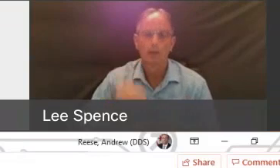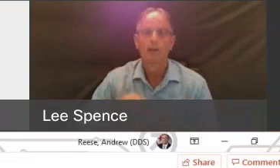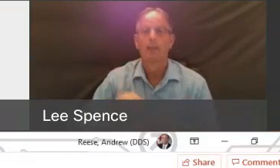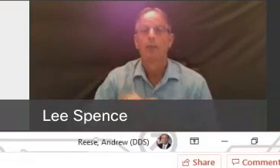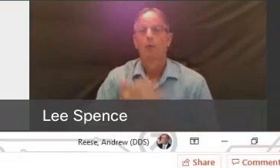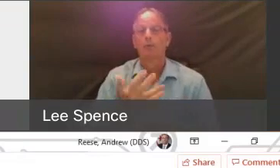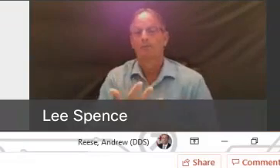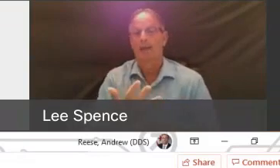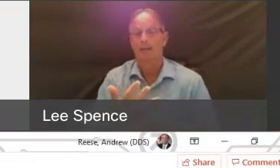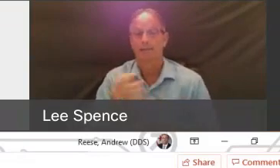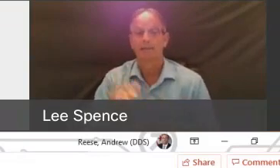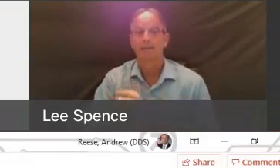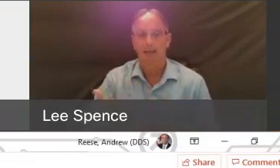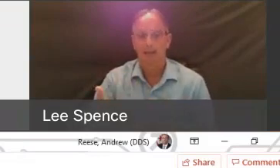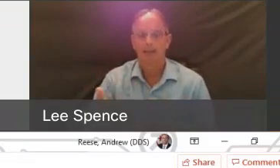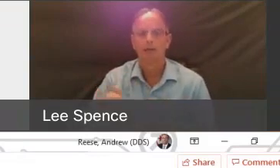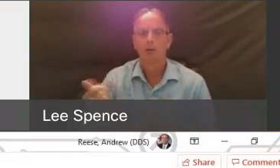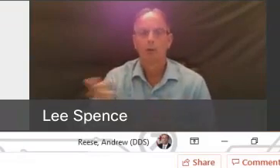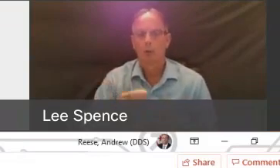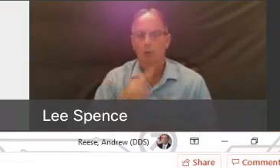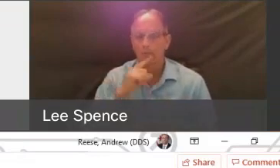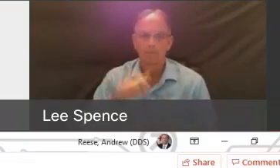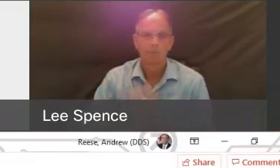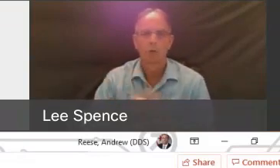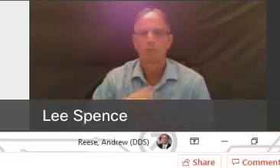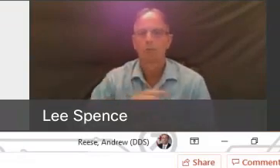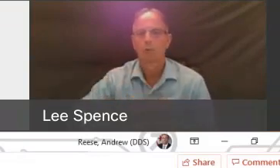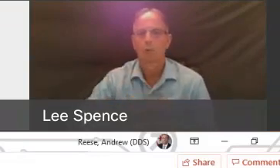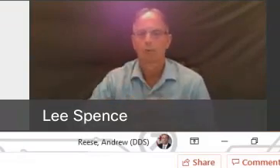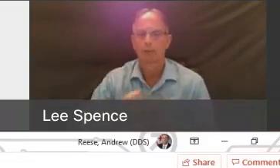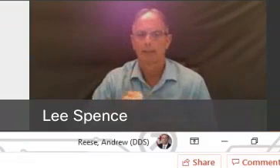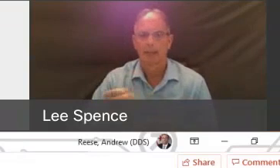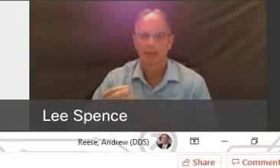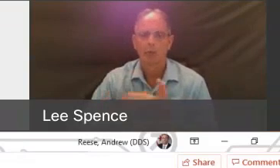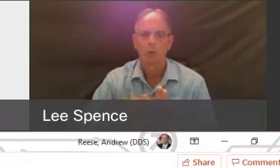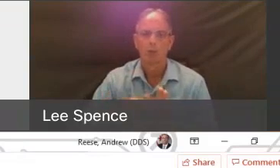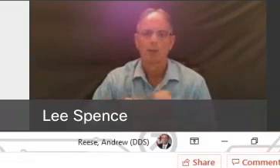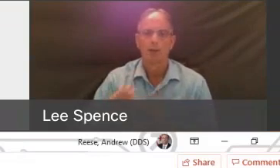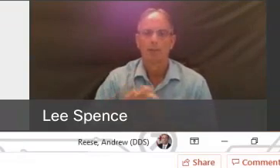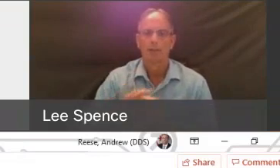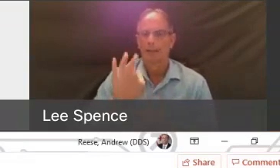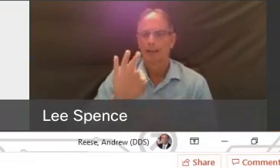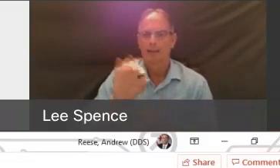5 died, and all 5 are confirmed as COVID deaths, representing about 9%.